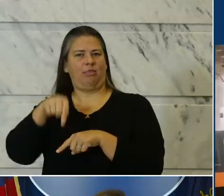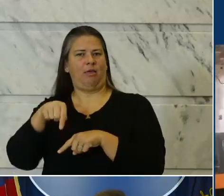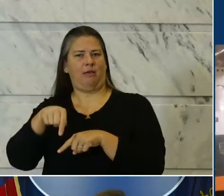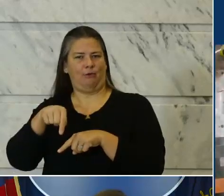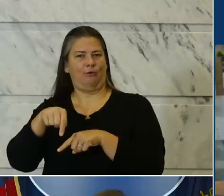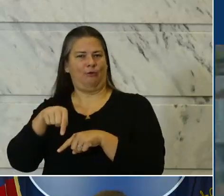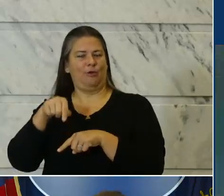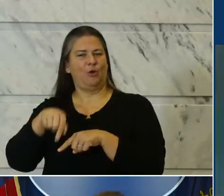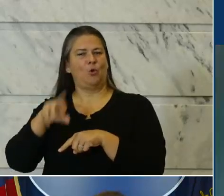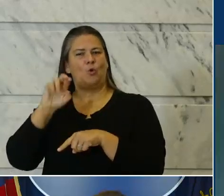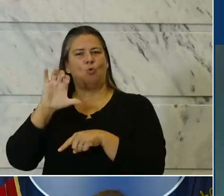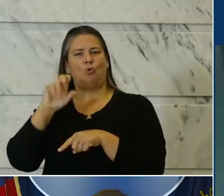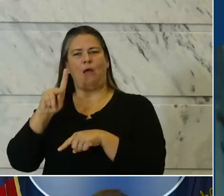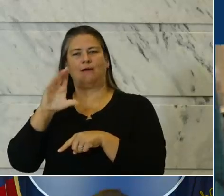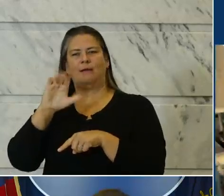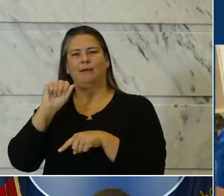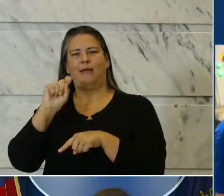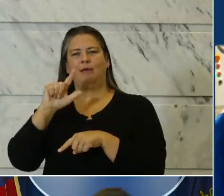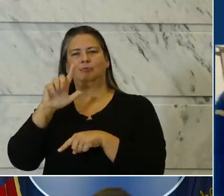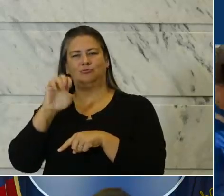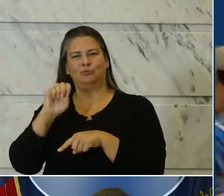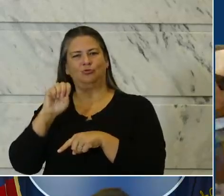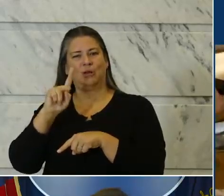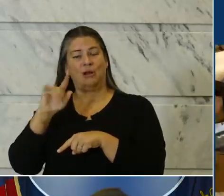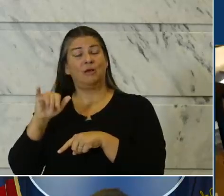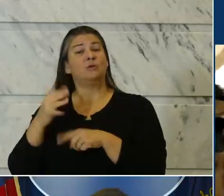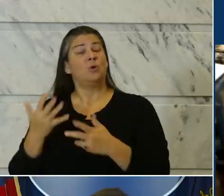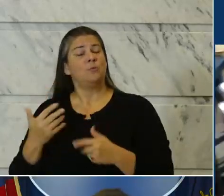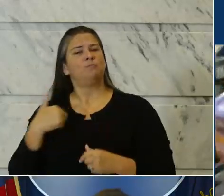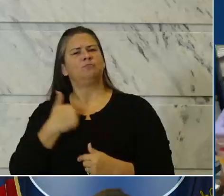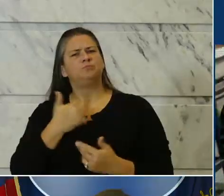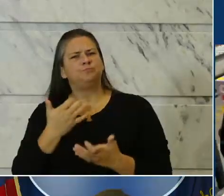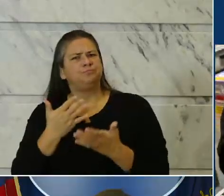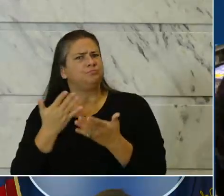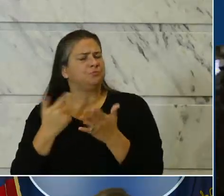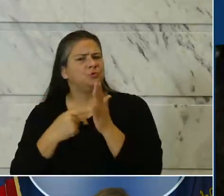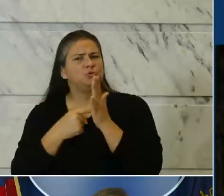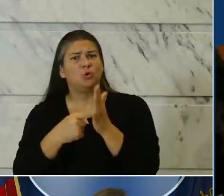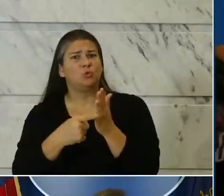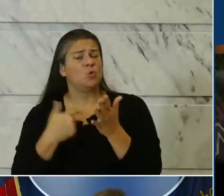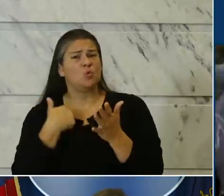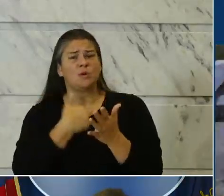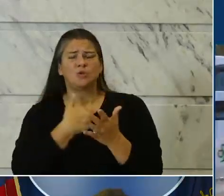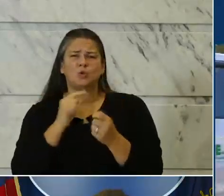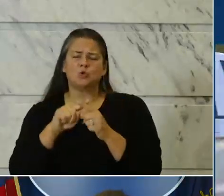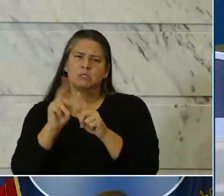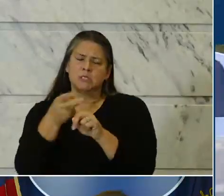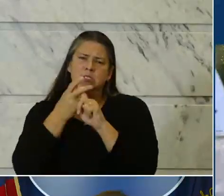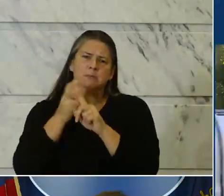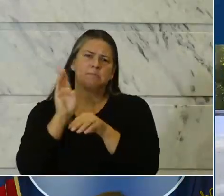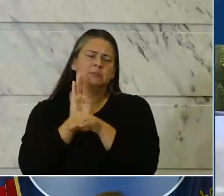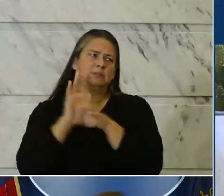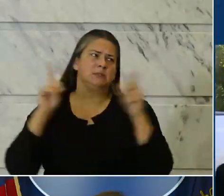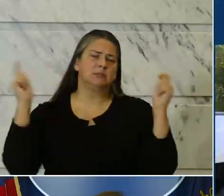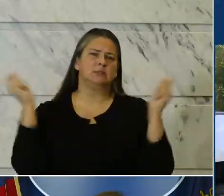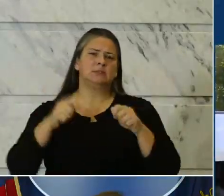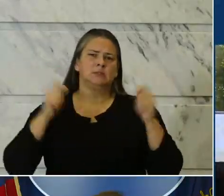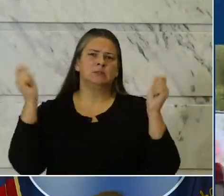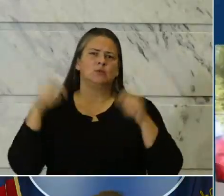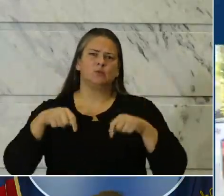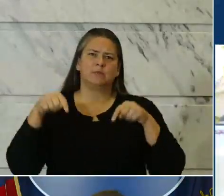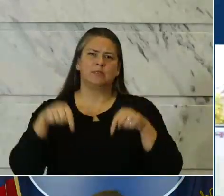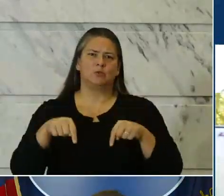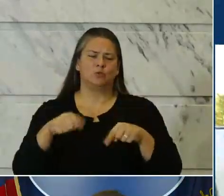is a testament to Team Kentucky's dedication to helping businesses find the best fit for them as quickly as possible.